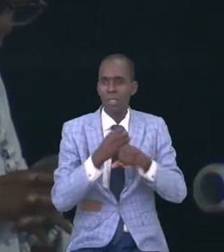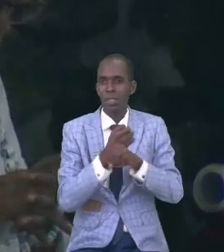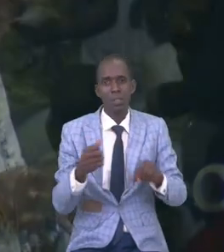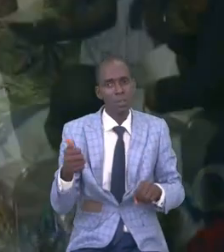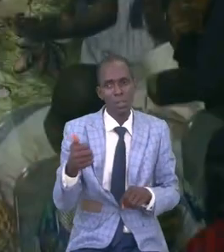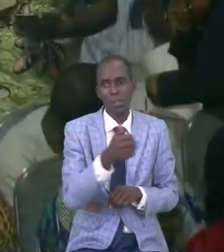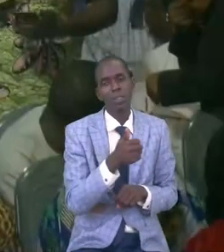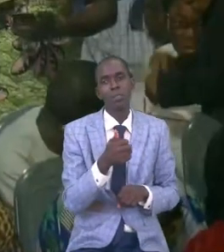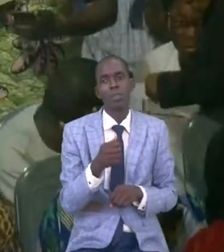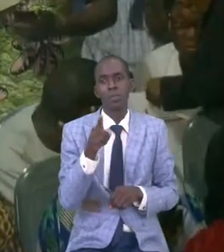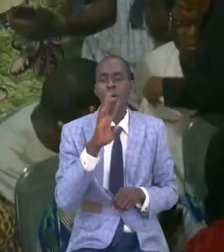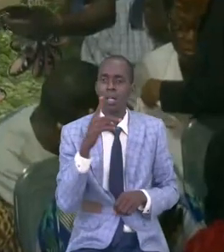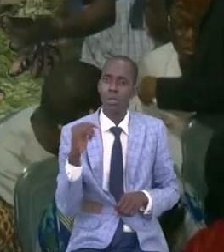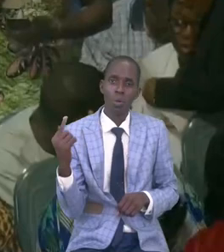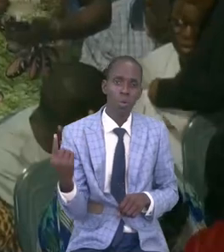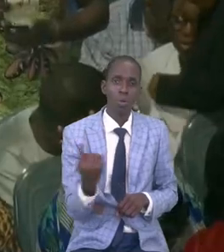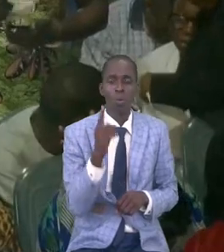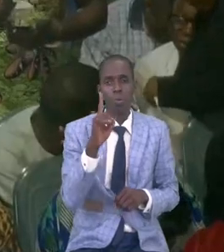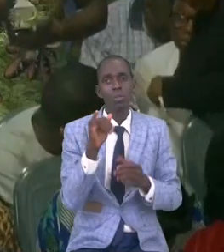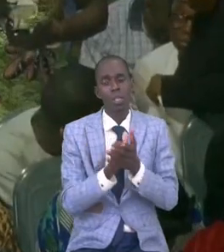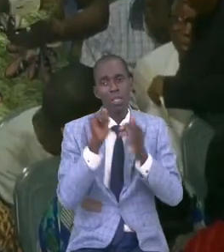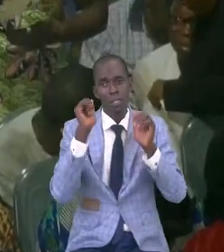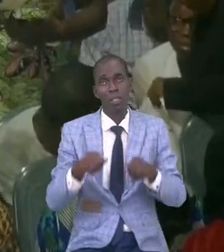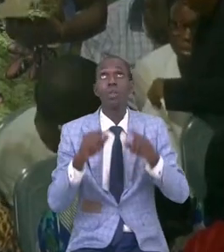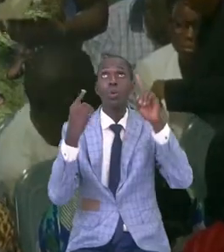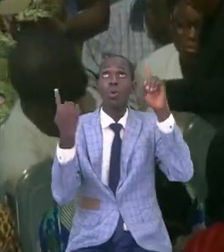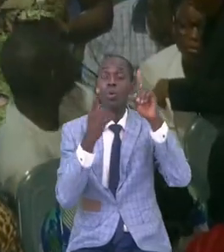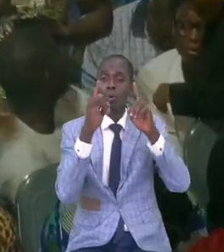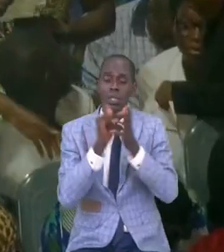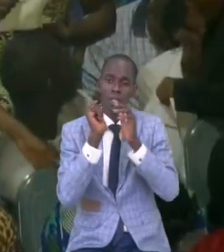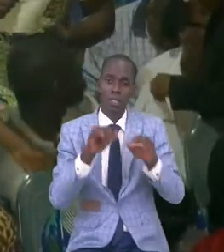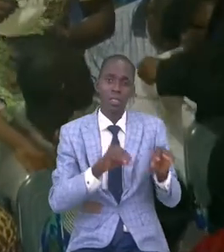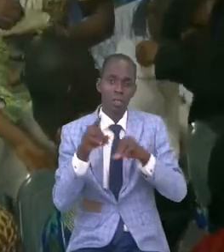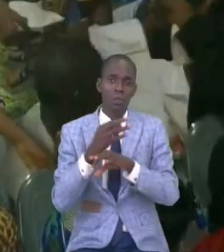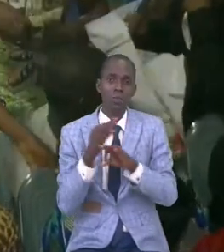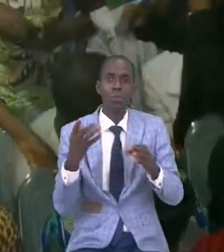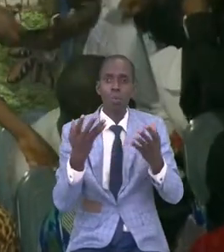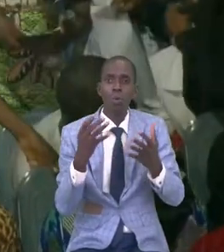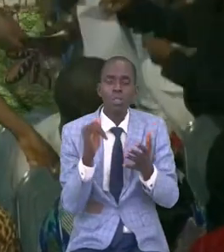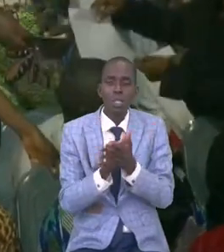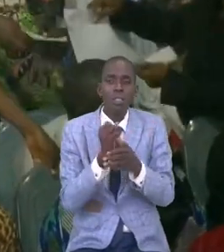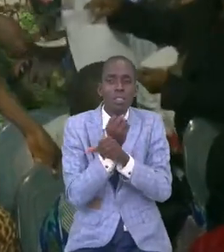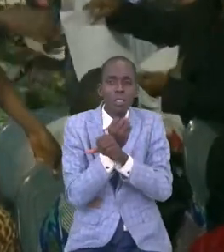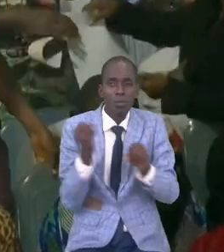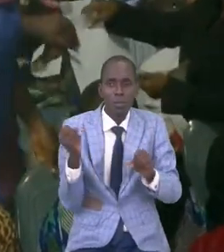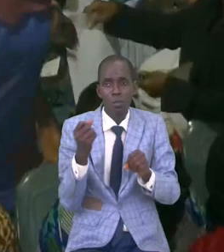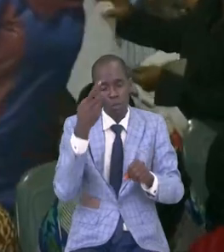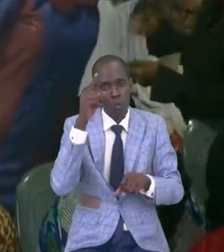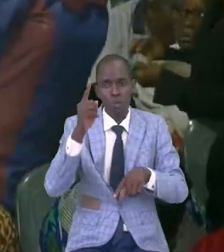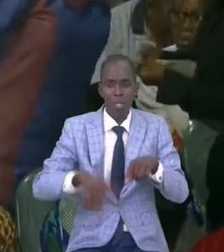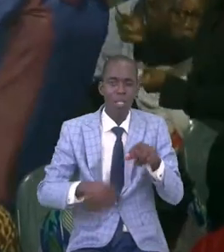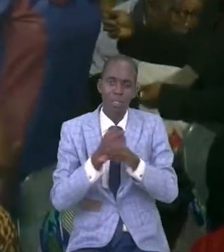only one that can set me free. I want your salvation. I cannot save myself. And